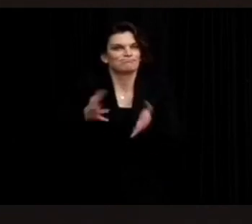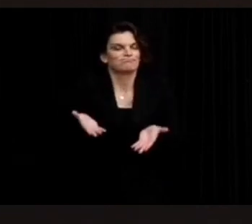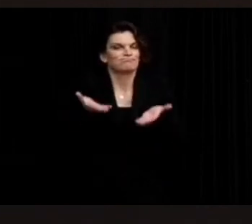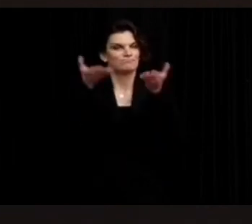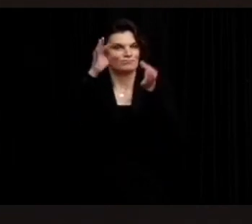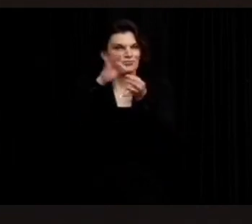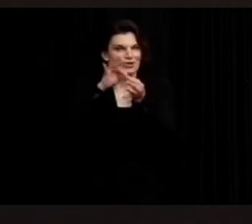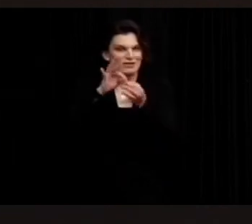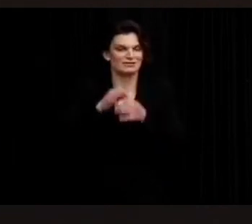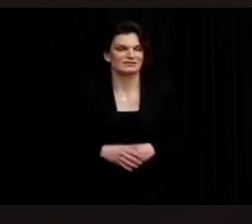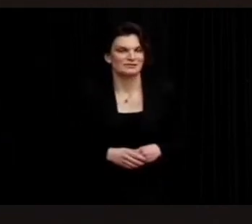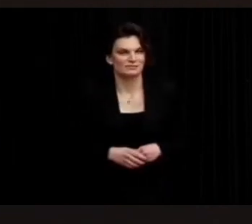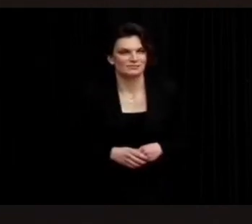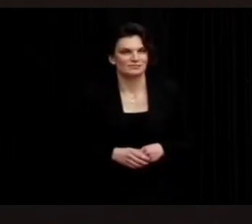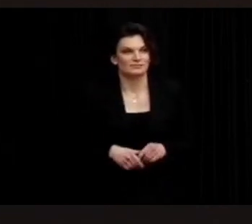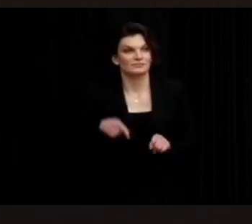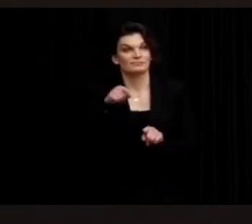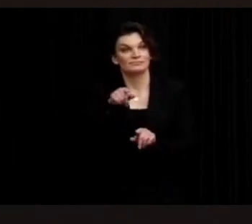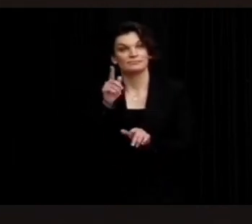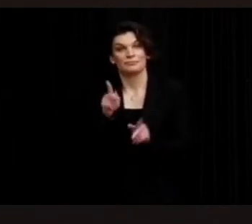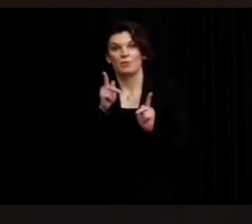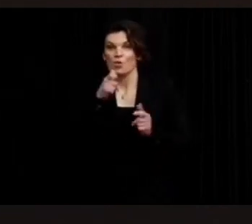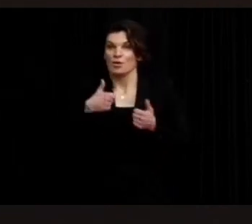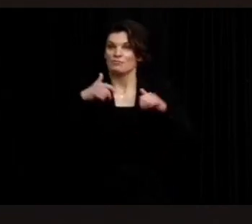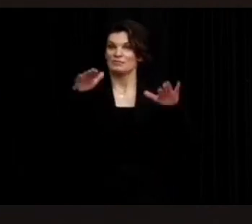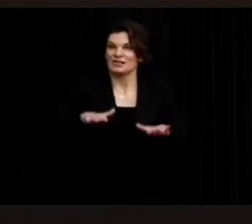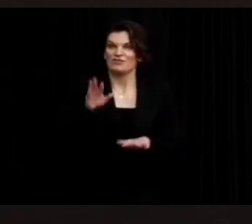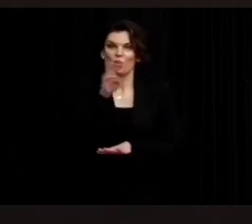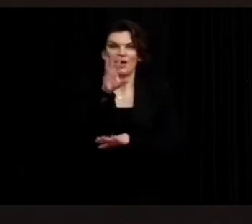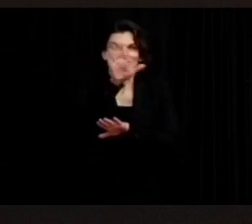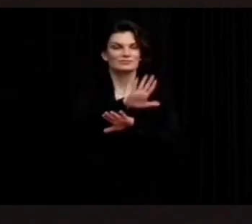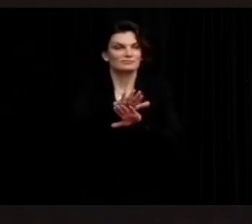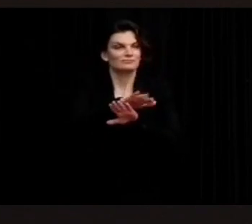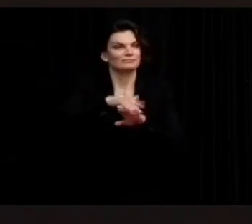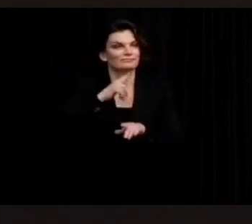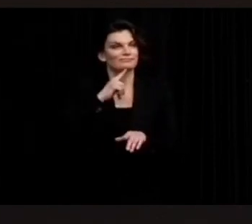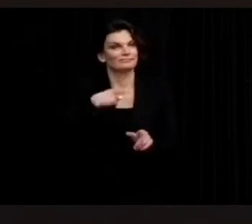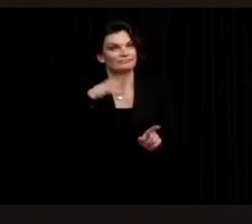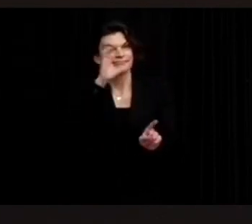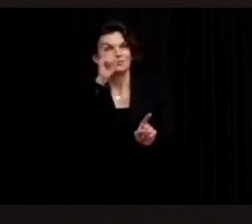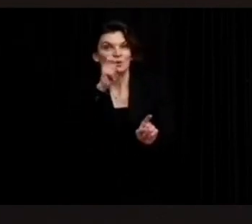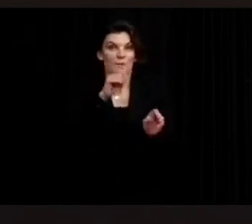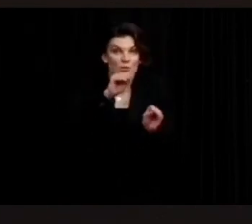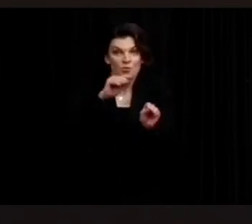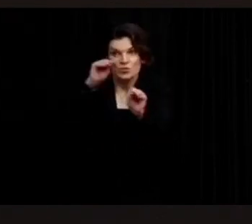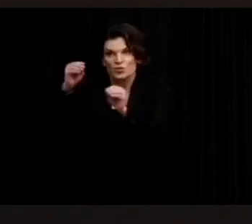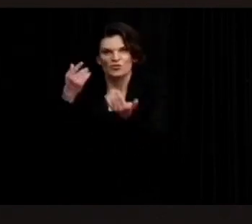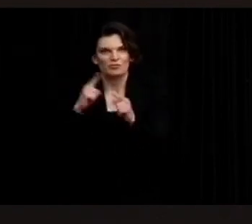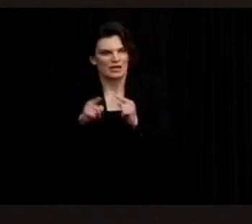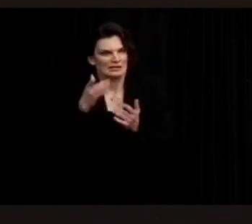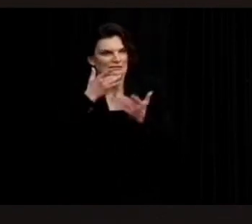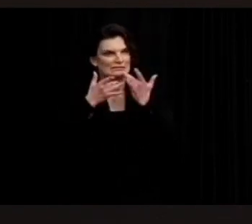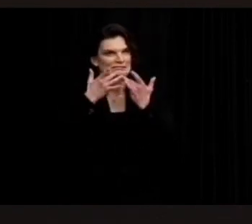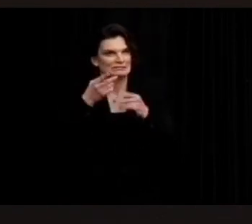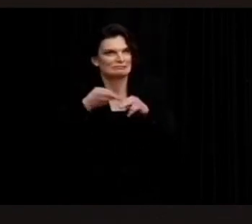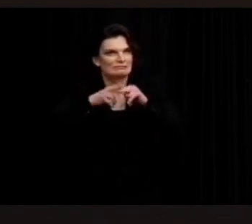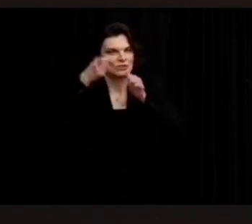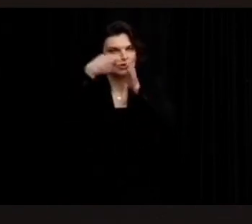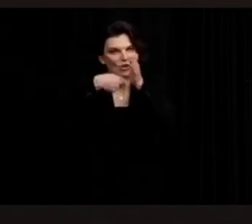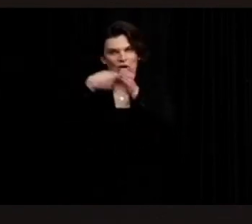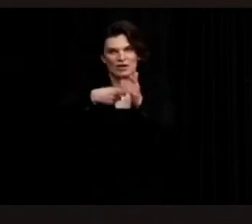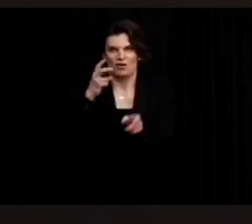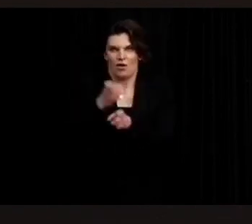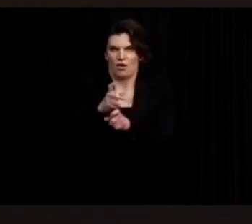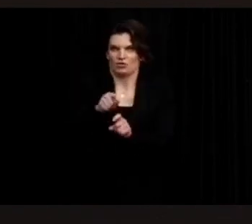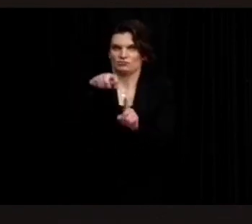West Michigan save for years but can't find a home in their already stretched budget. And the data is